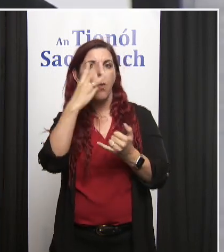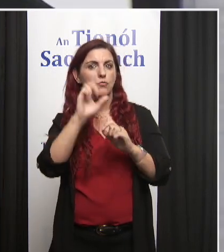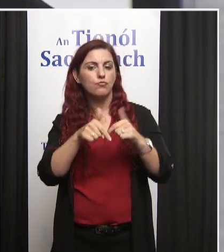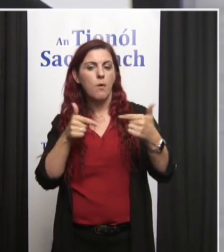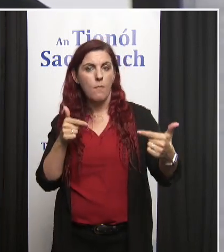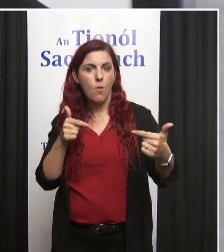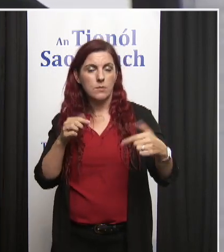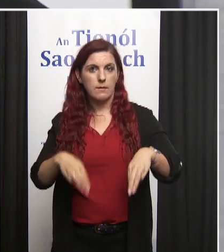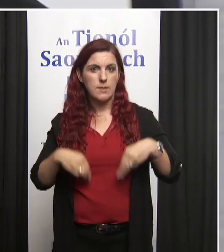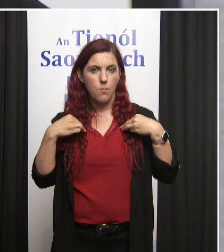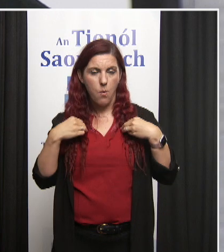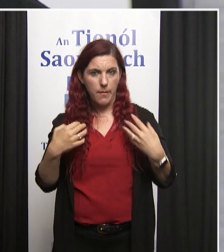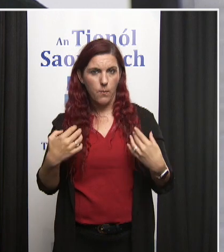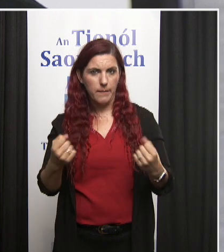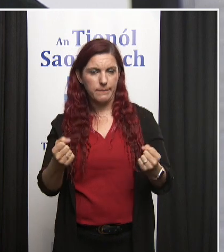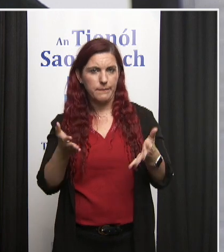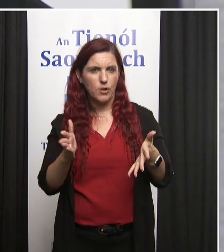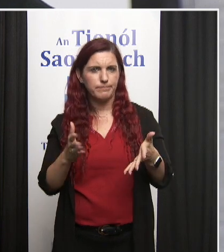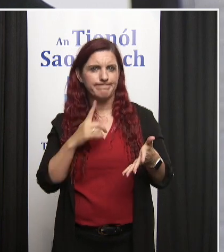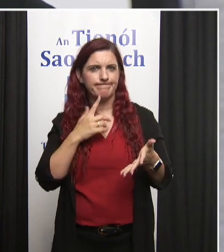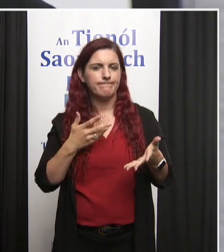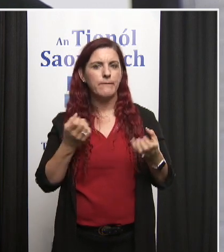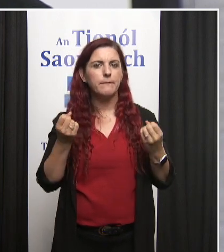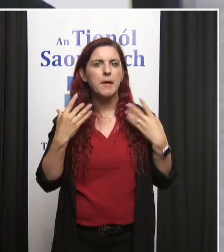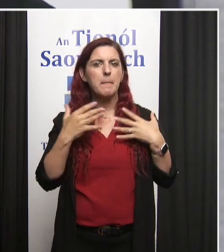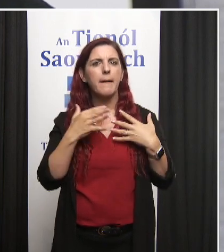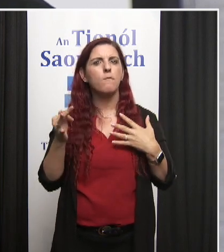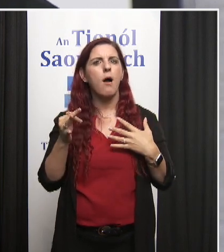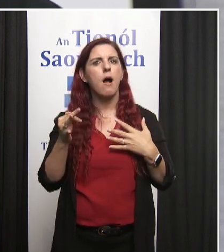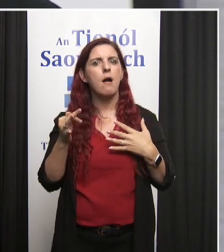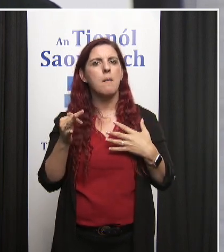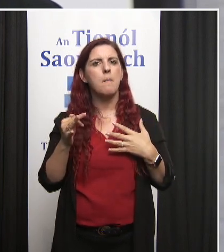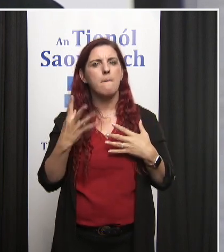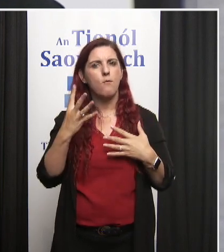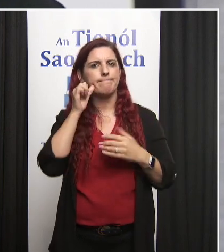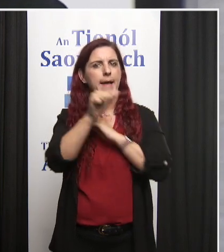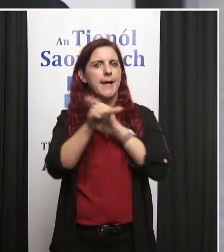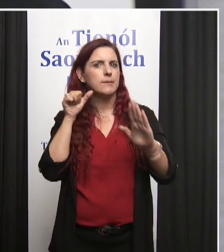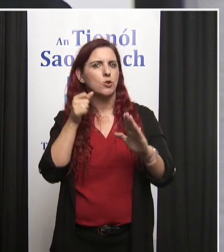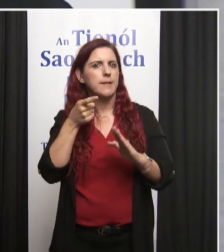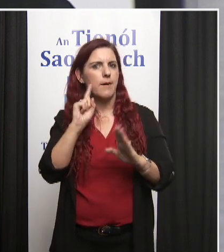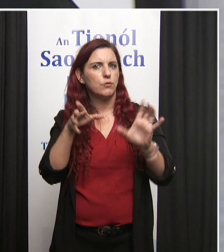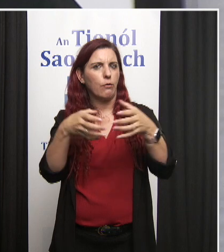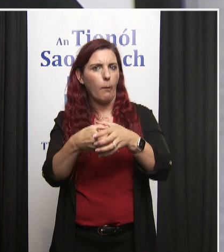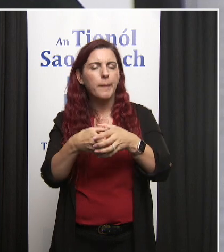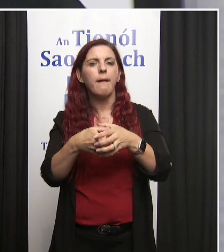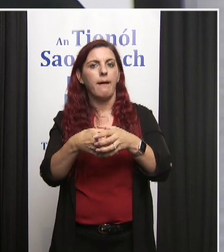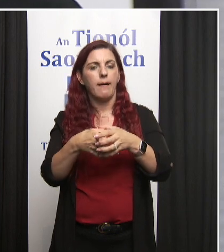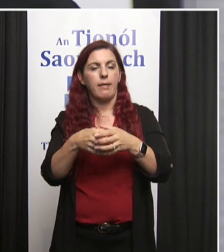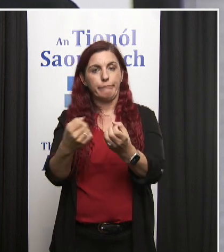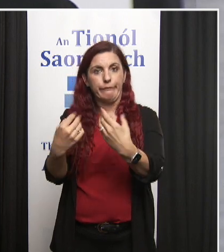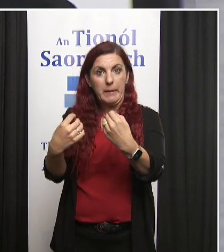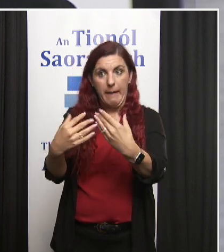this morning we had a summary feedback from our expert advisory group